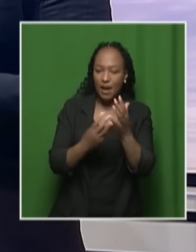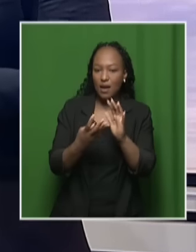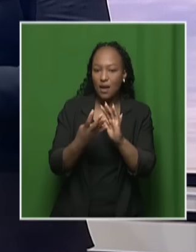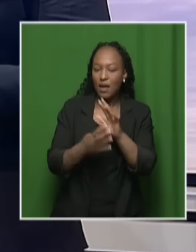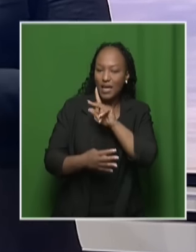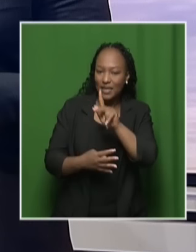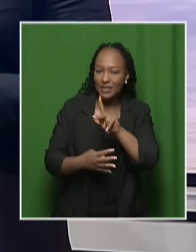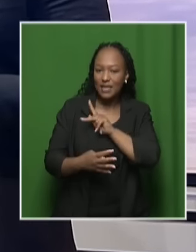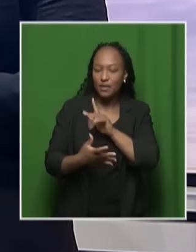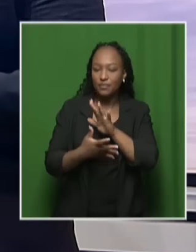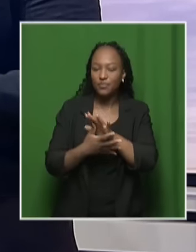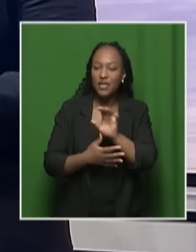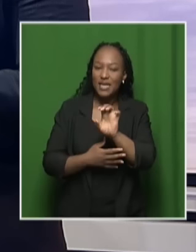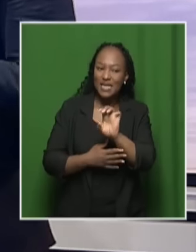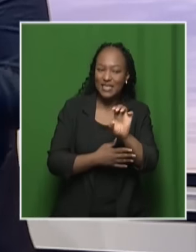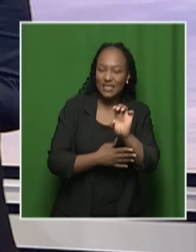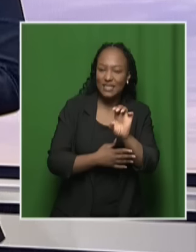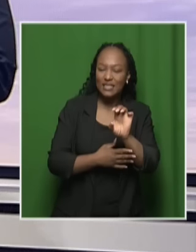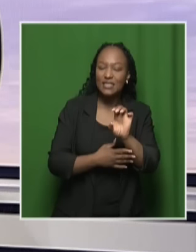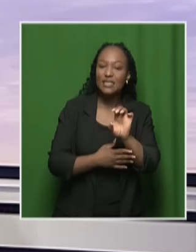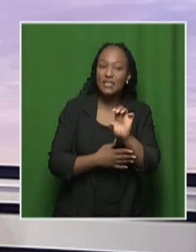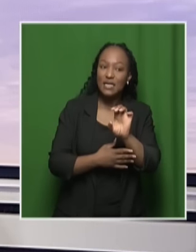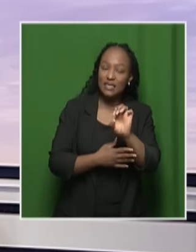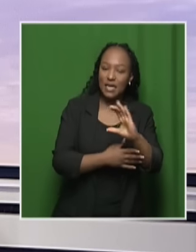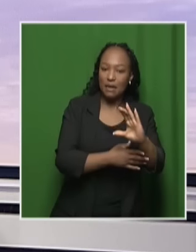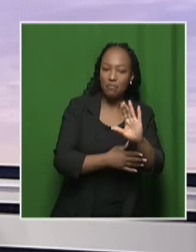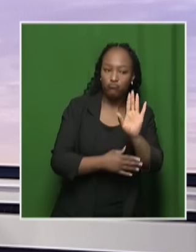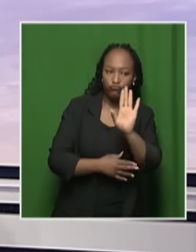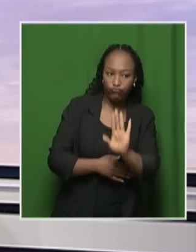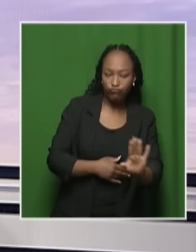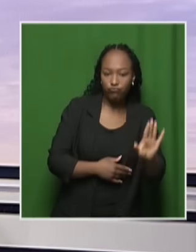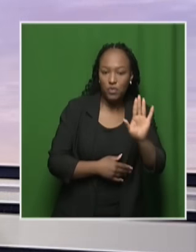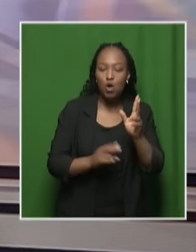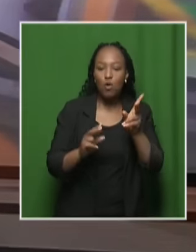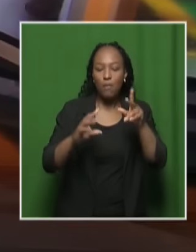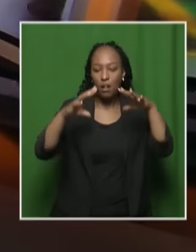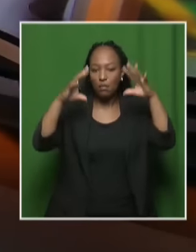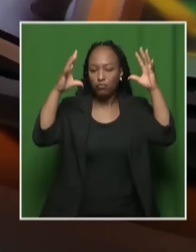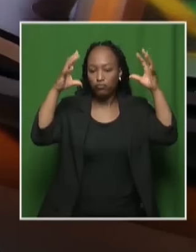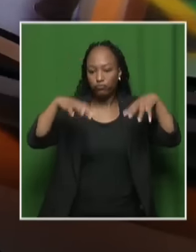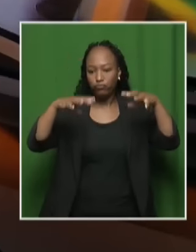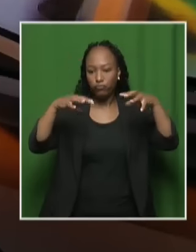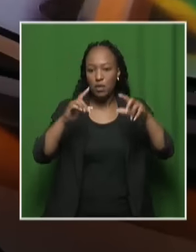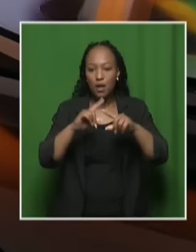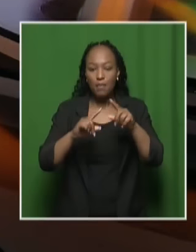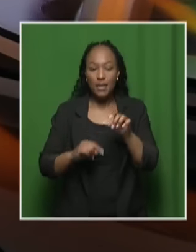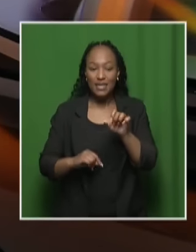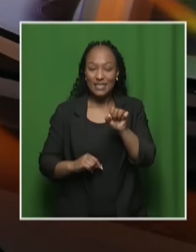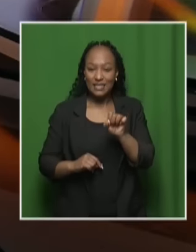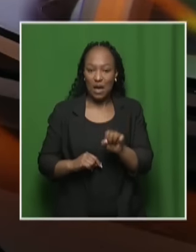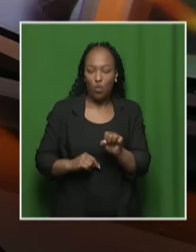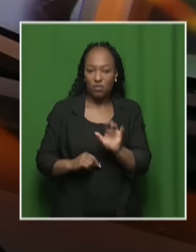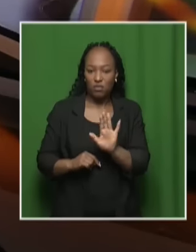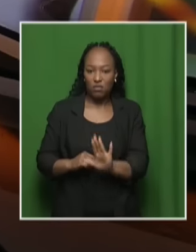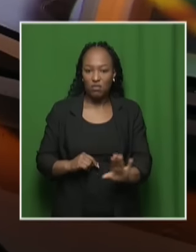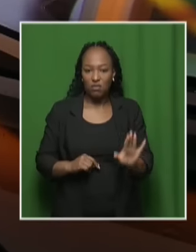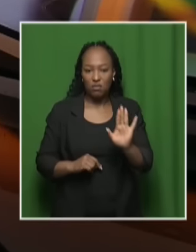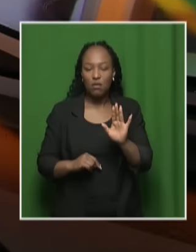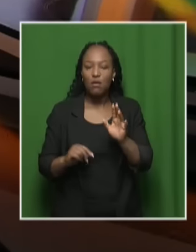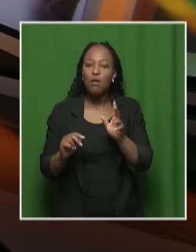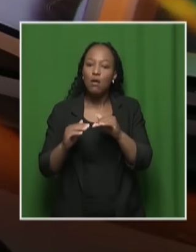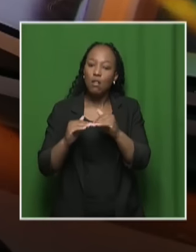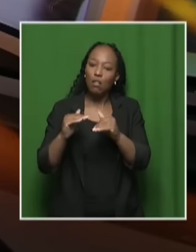of KwaZulu-Natal and the eastern half of the Eastern Cape. We're expecting above normal rain for most parts of those areas. But for the southwestern parts, below normal